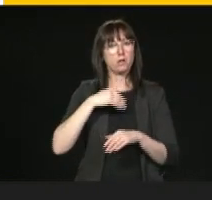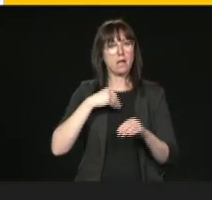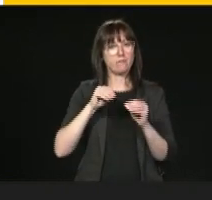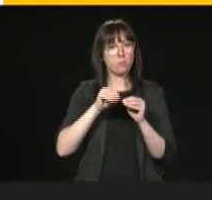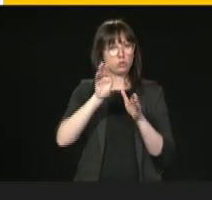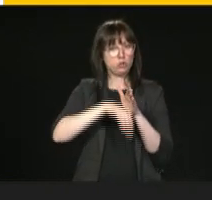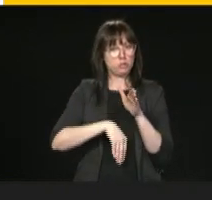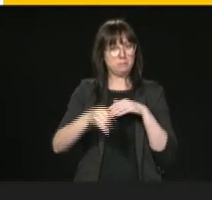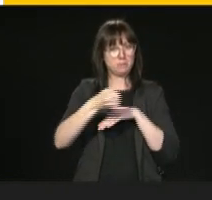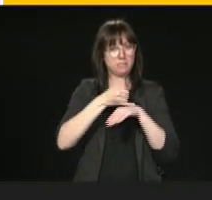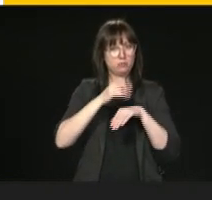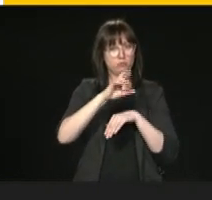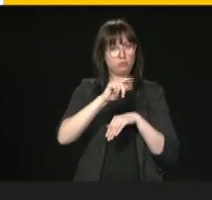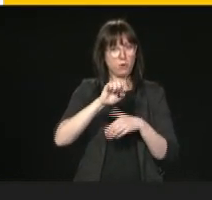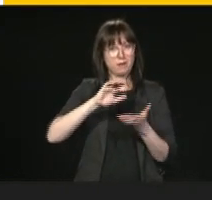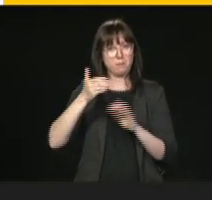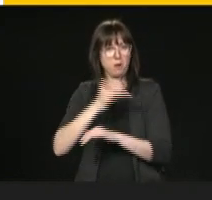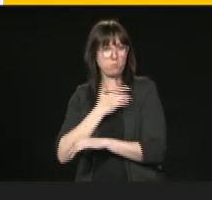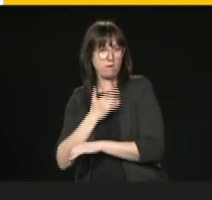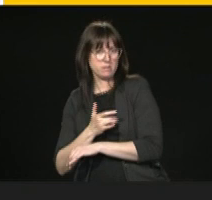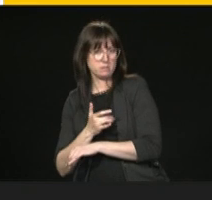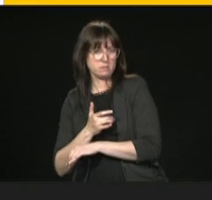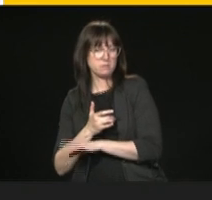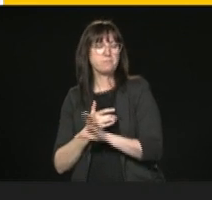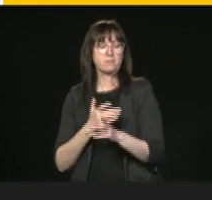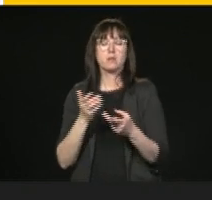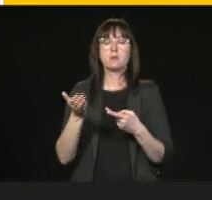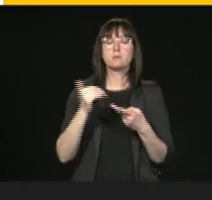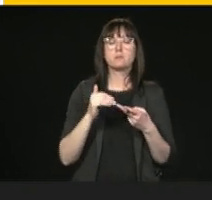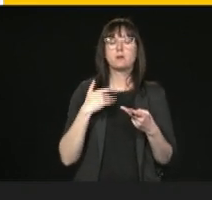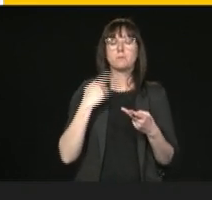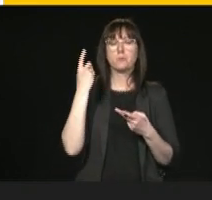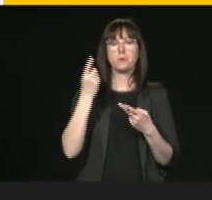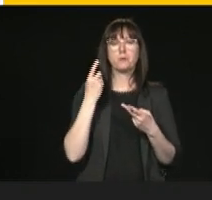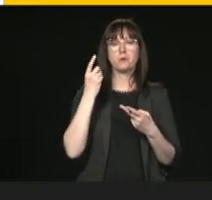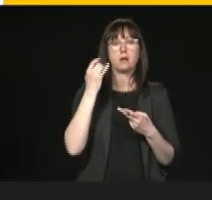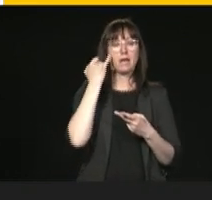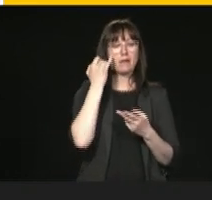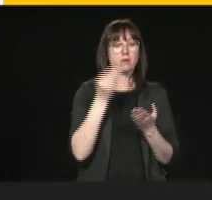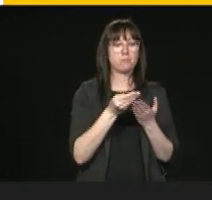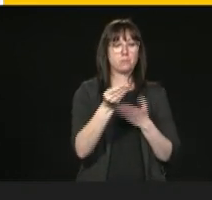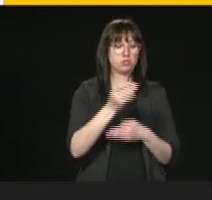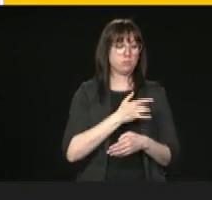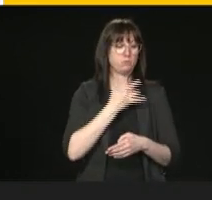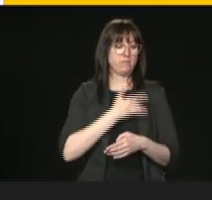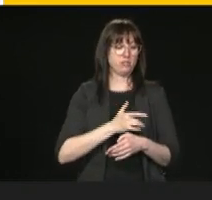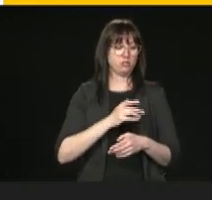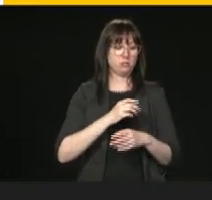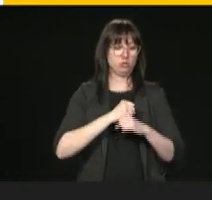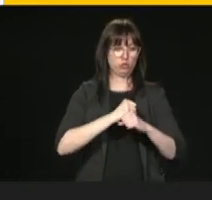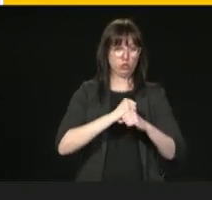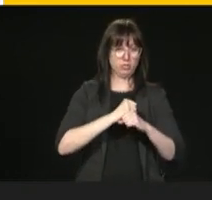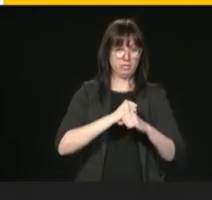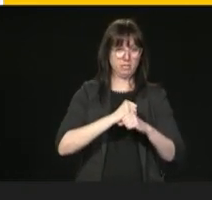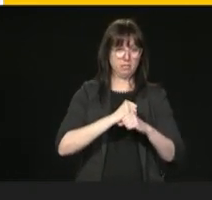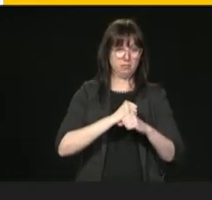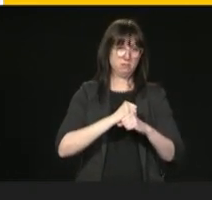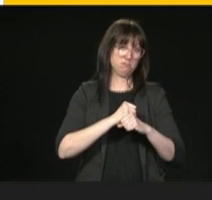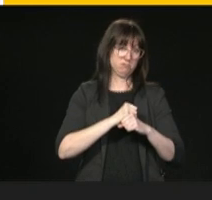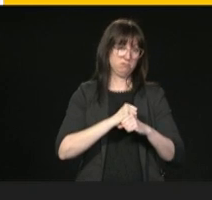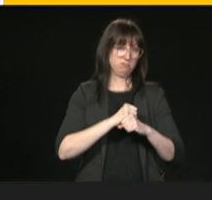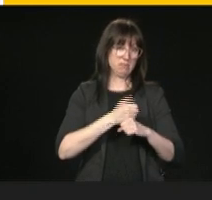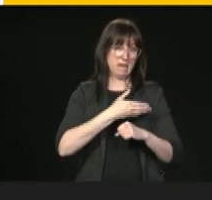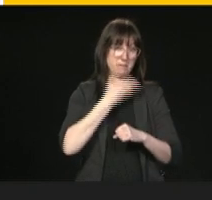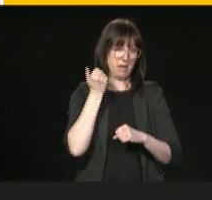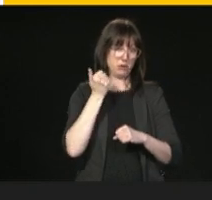And I'm just wondering if purchasing provincial securities is a better option than having something like an emergency credit